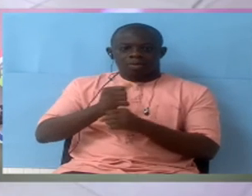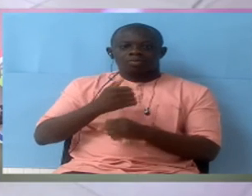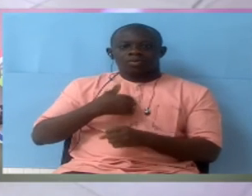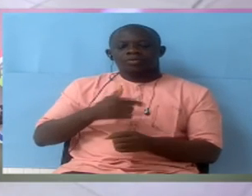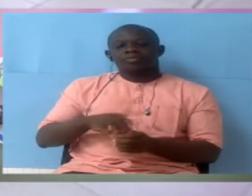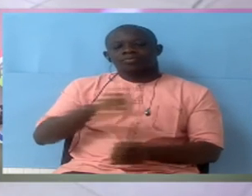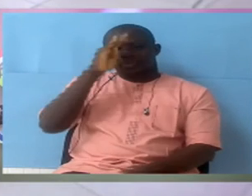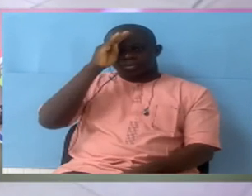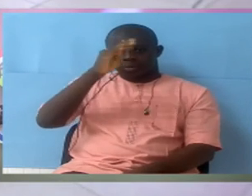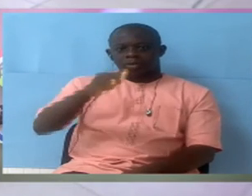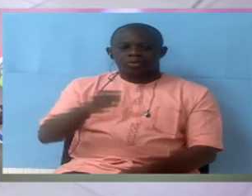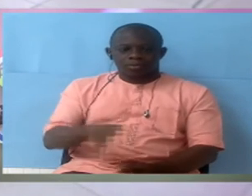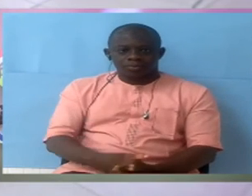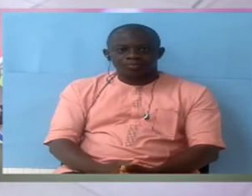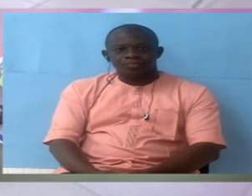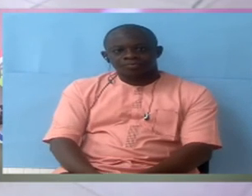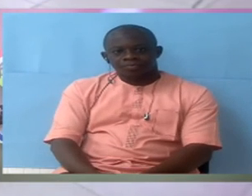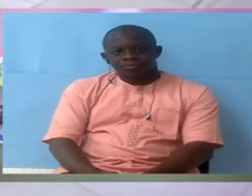God. Thank you.